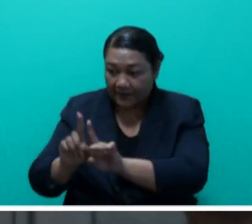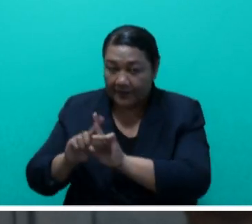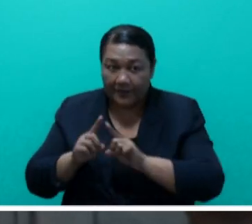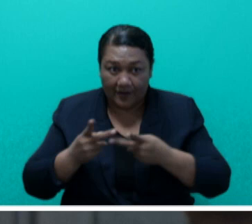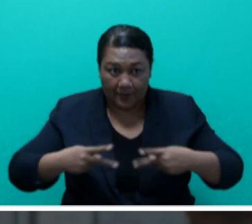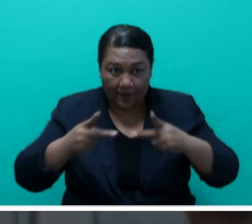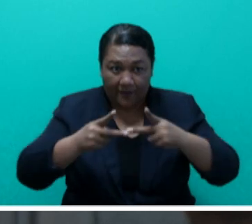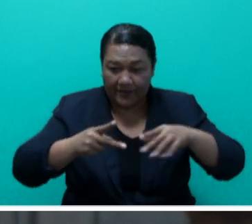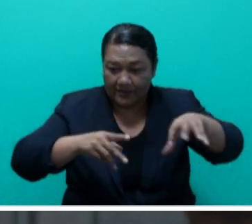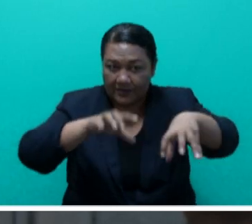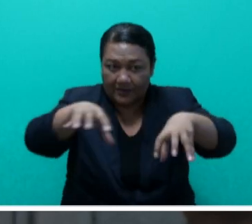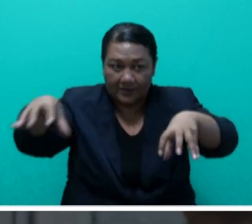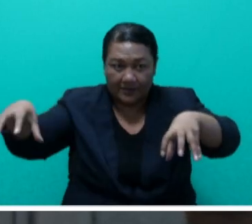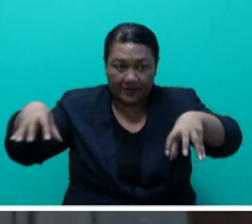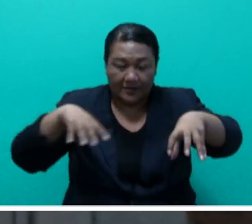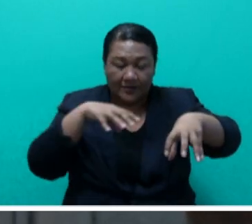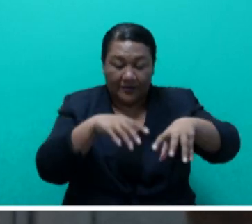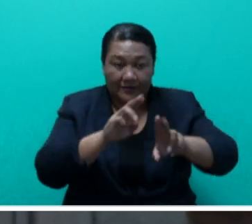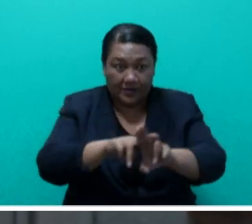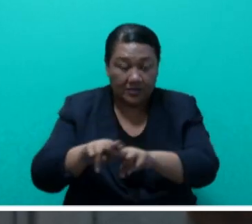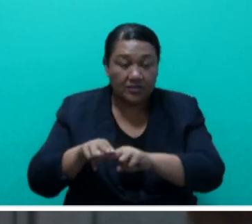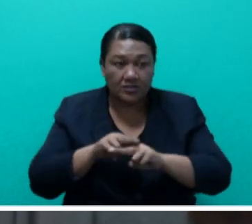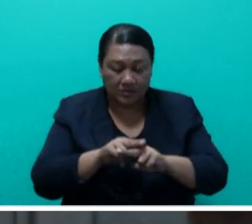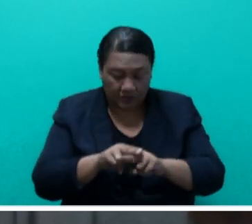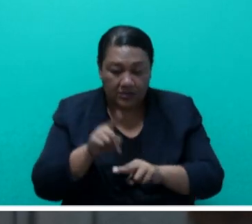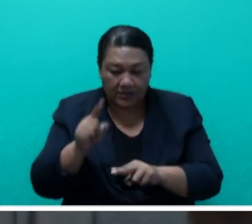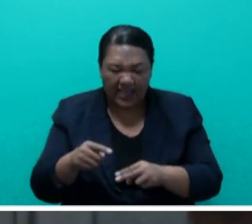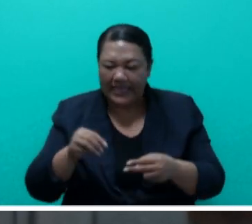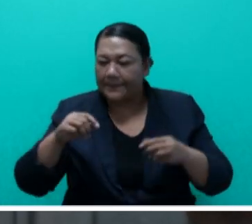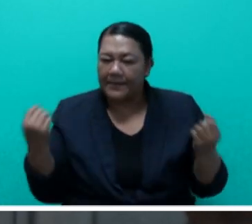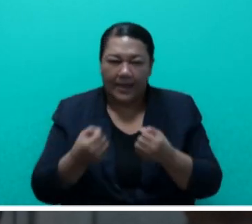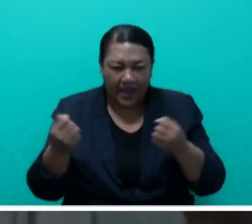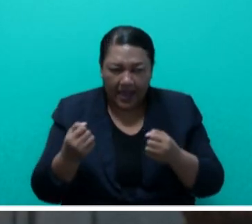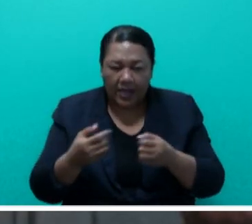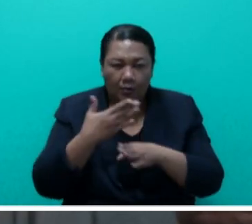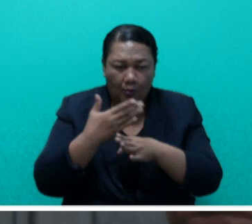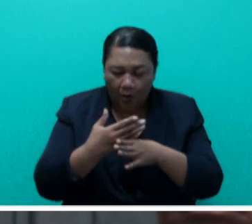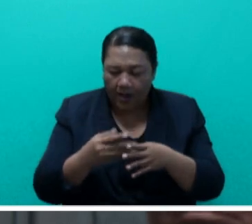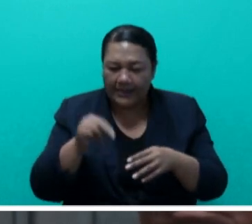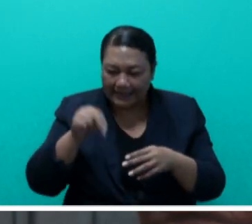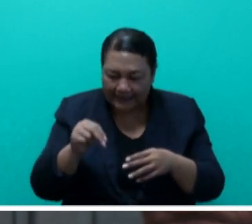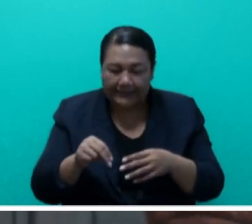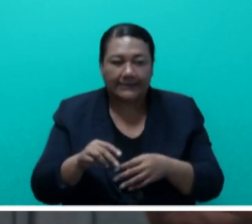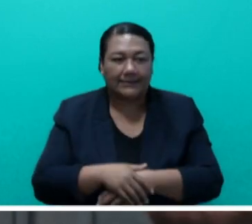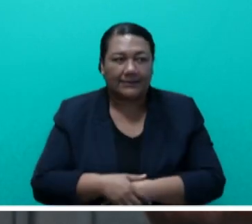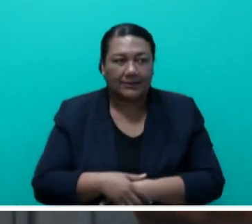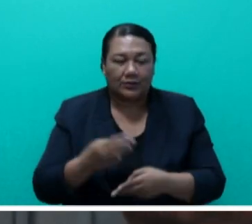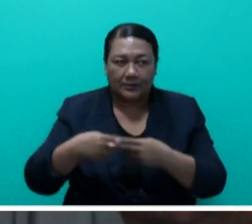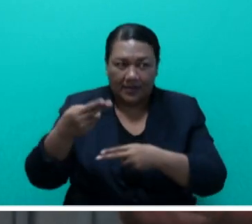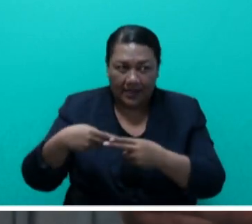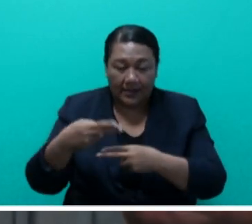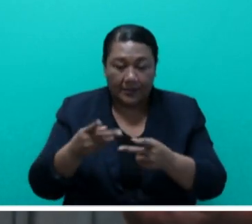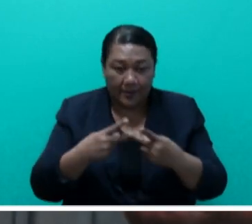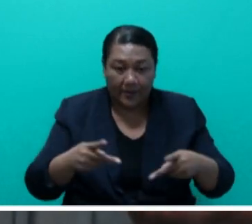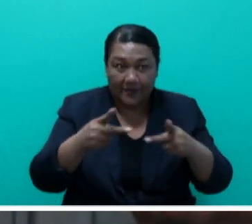be provided if required. Approximate figures of trees planted by province,